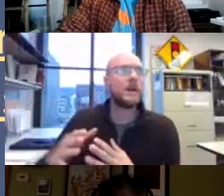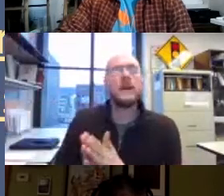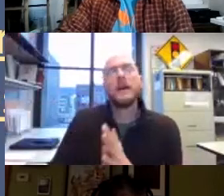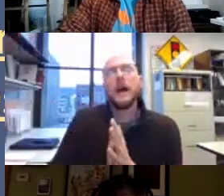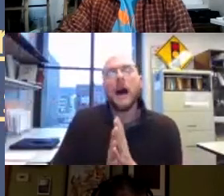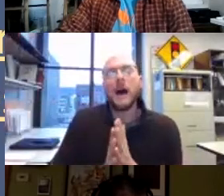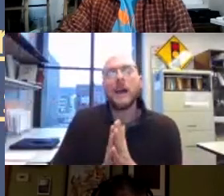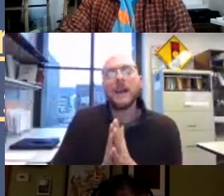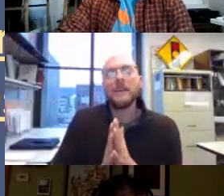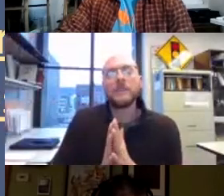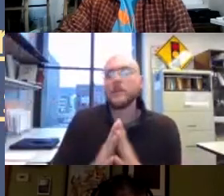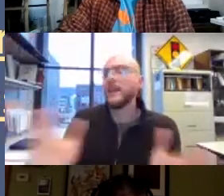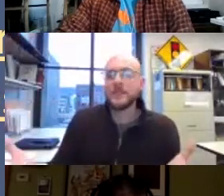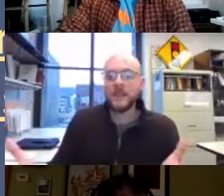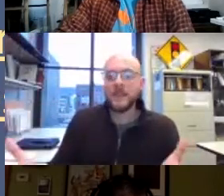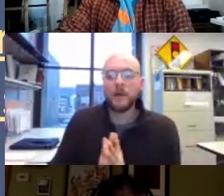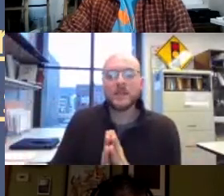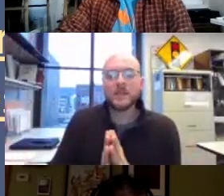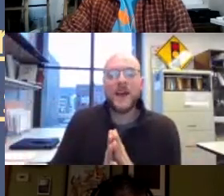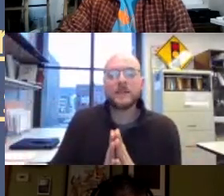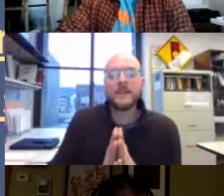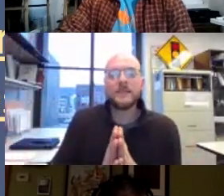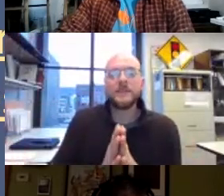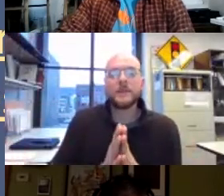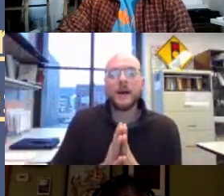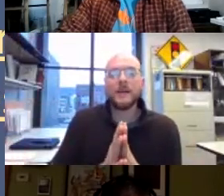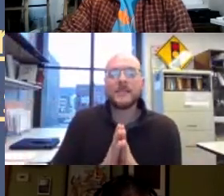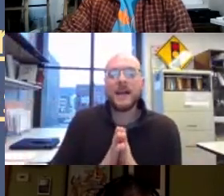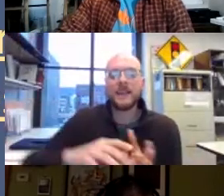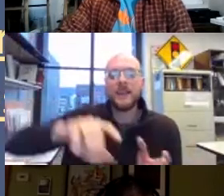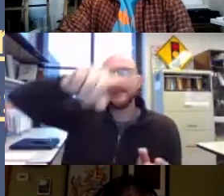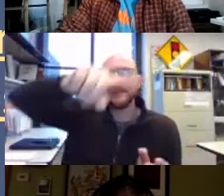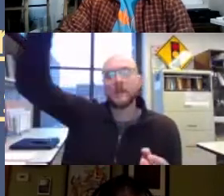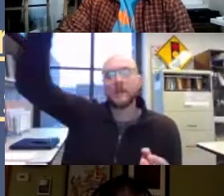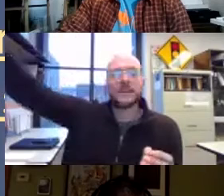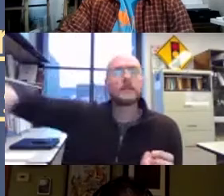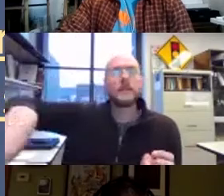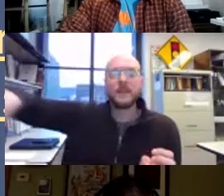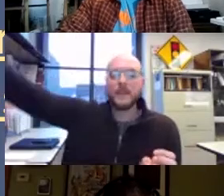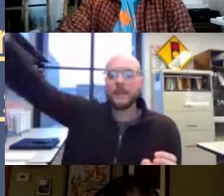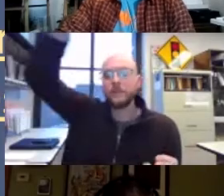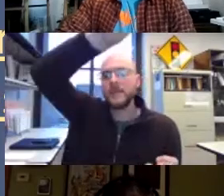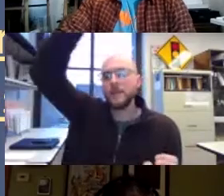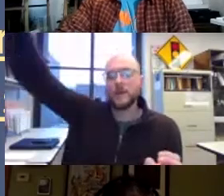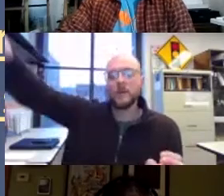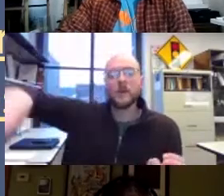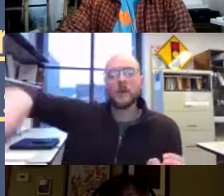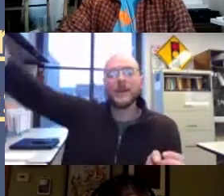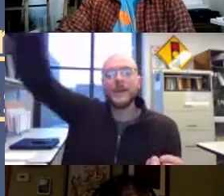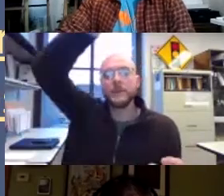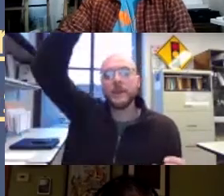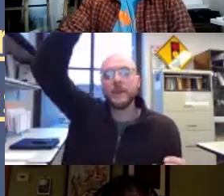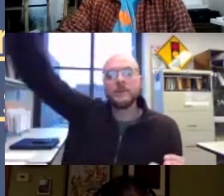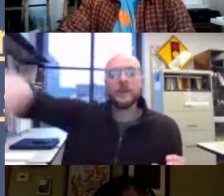kind of the car. And so that was factored into the design, and particularly the what are